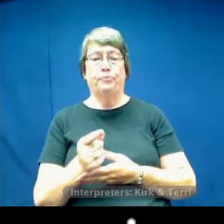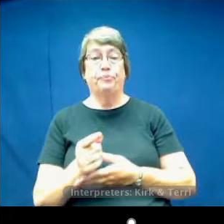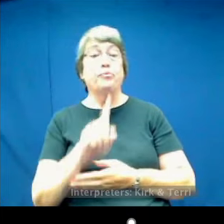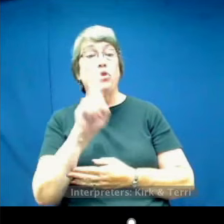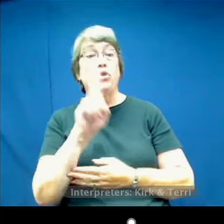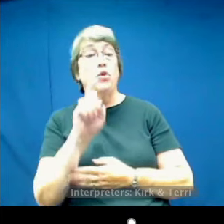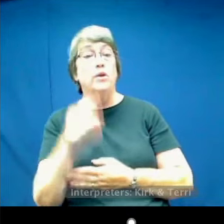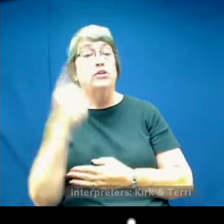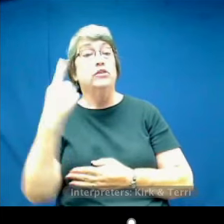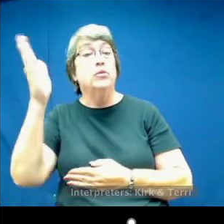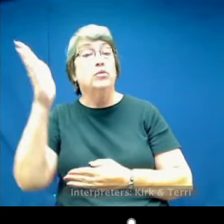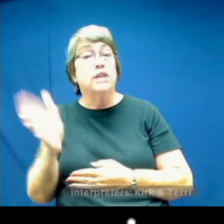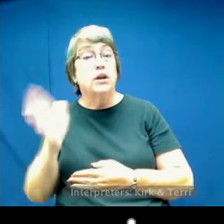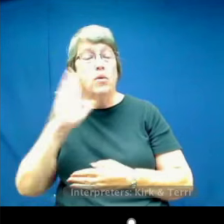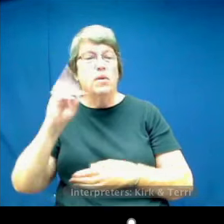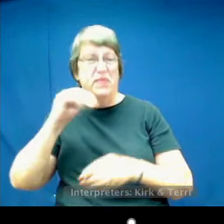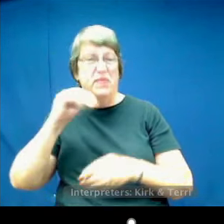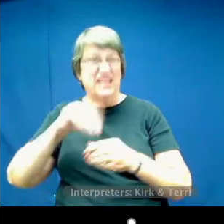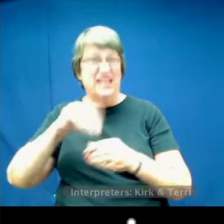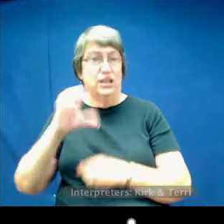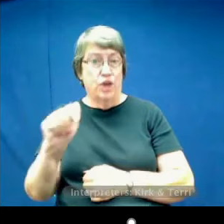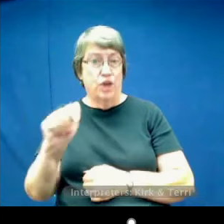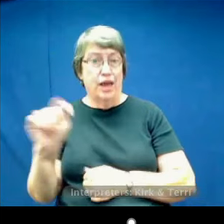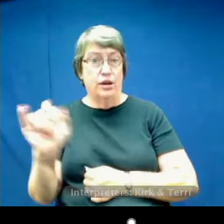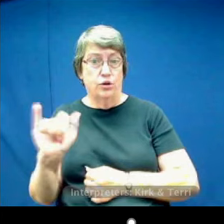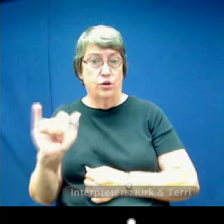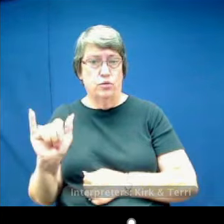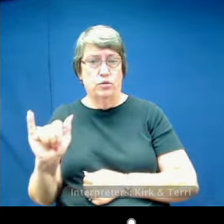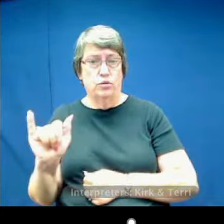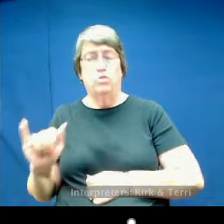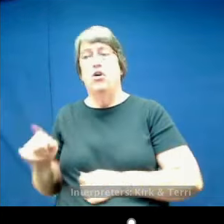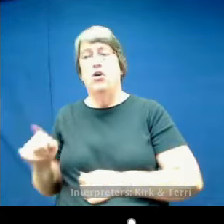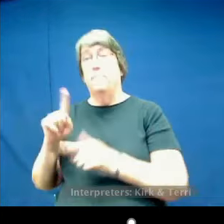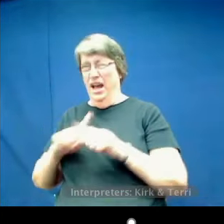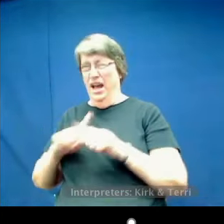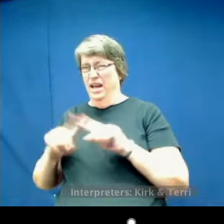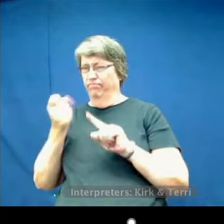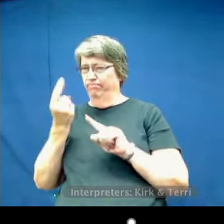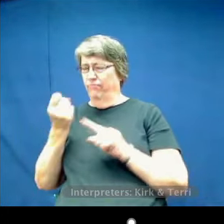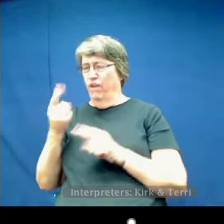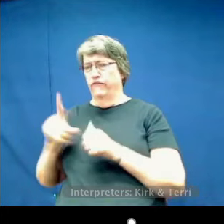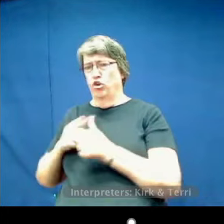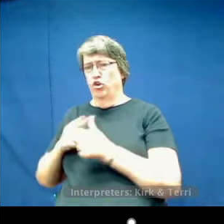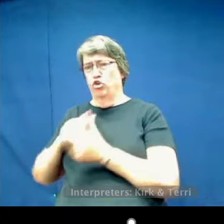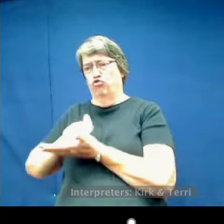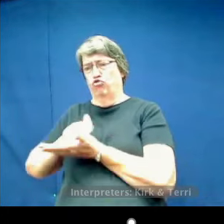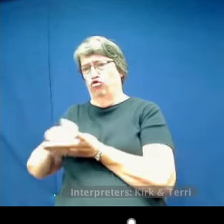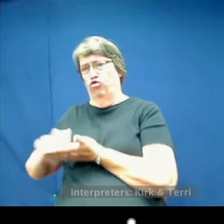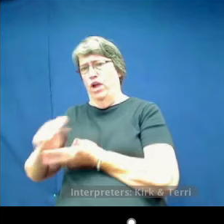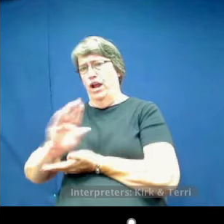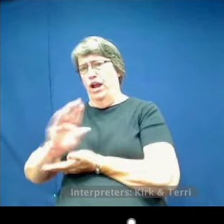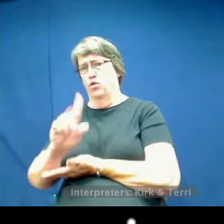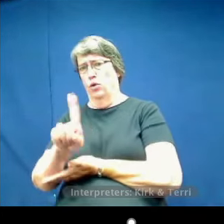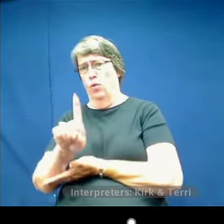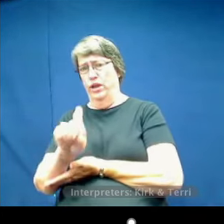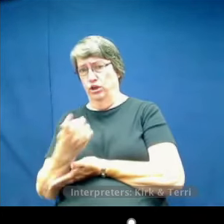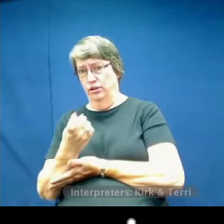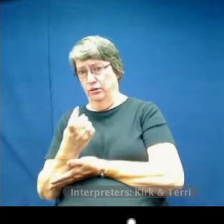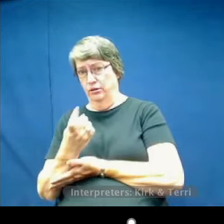chat function. Please write down your questions and then wait for Carla to ask for the questions, then type them into the chat